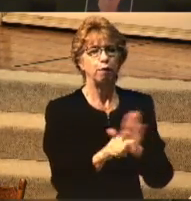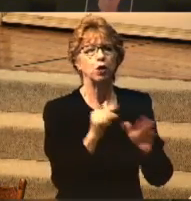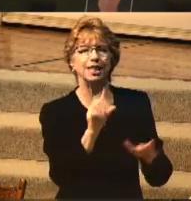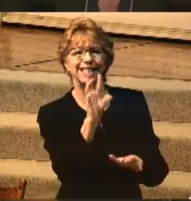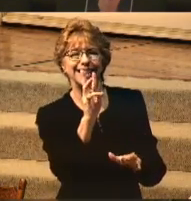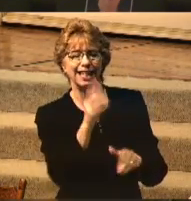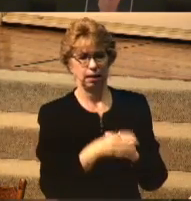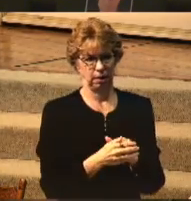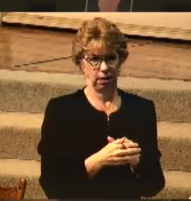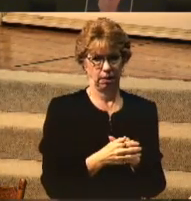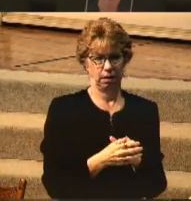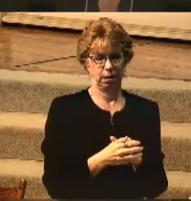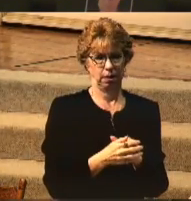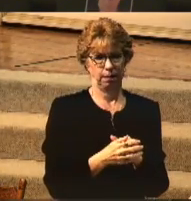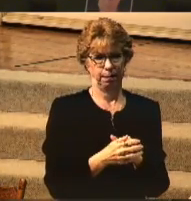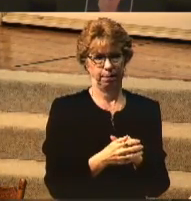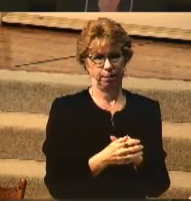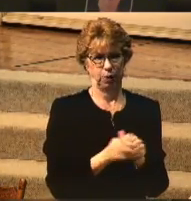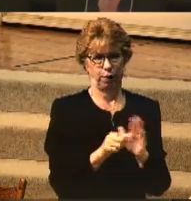Matthew 27 and verse 6.